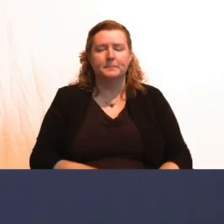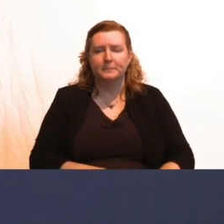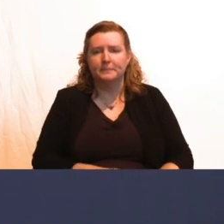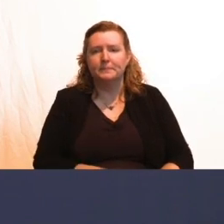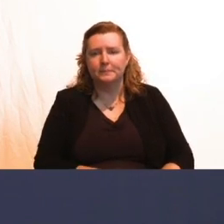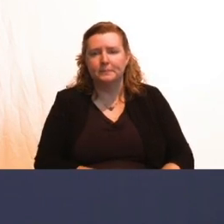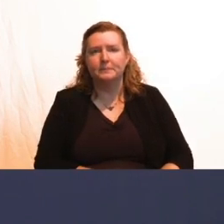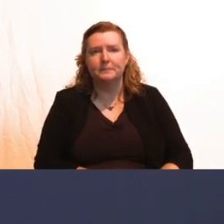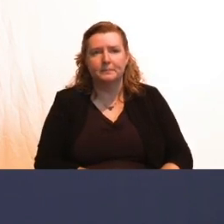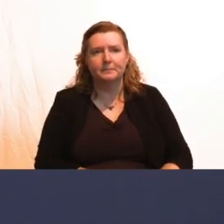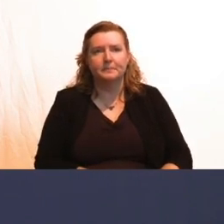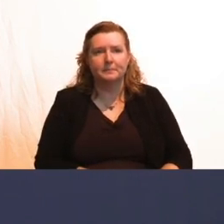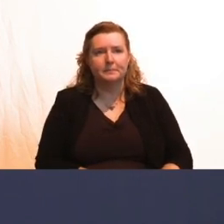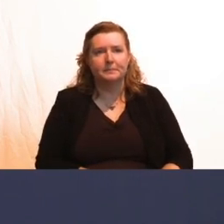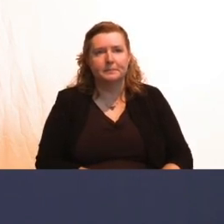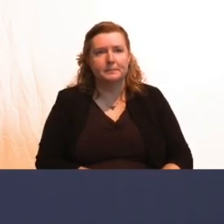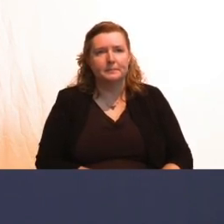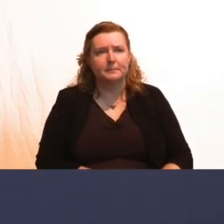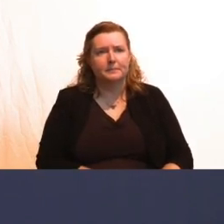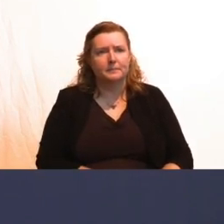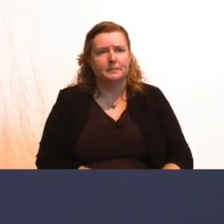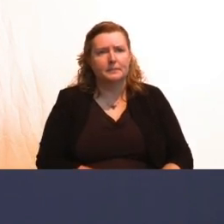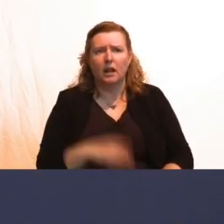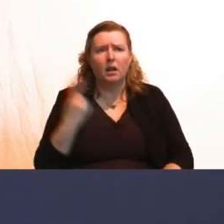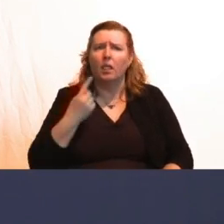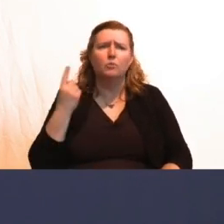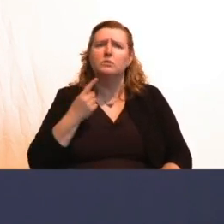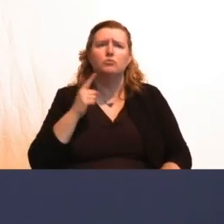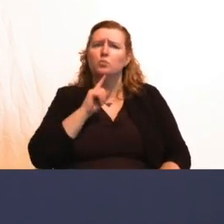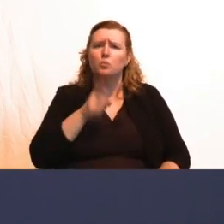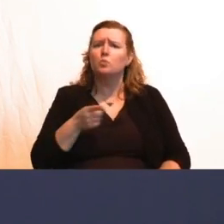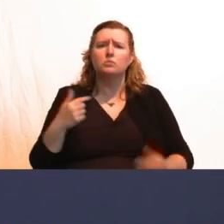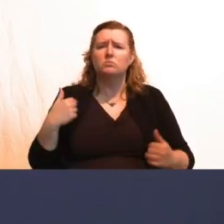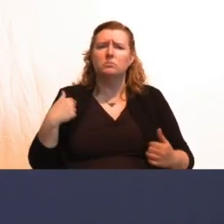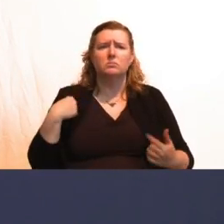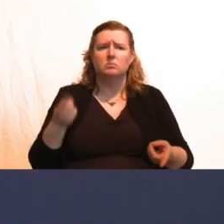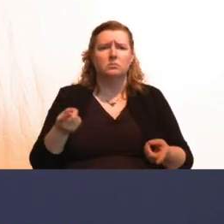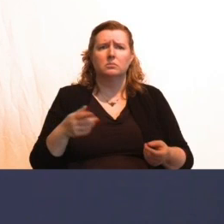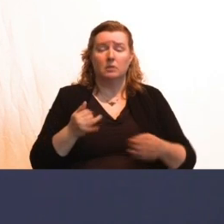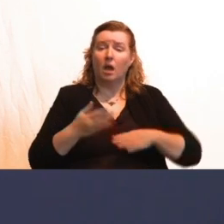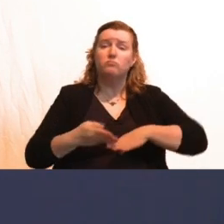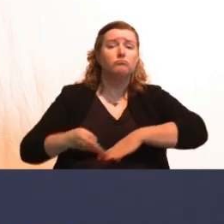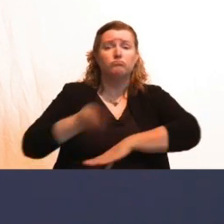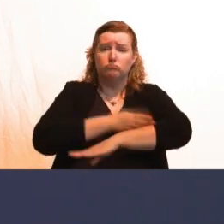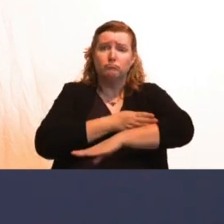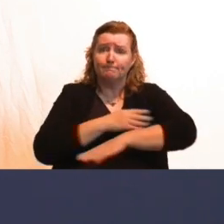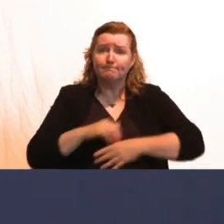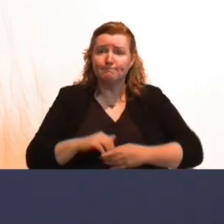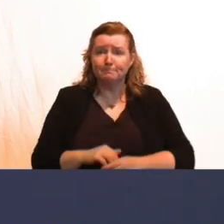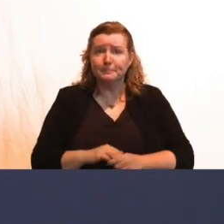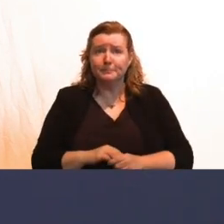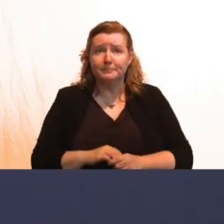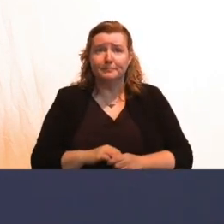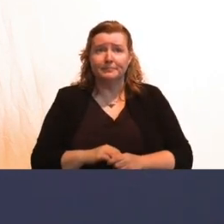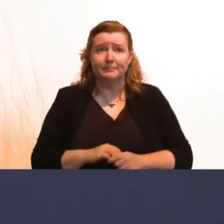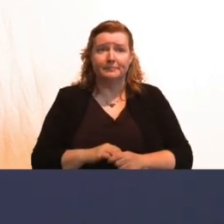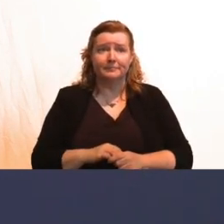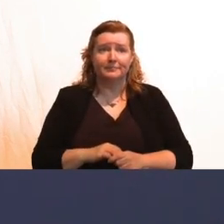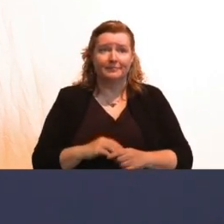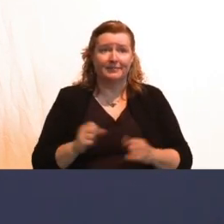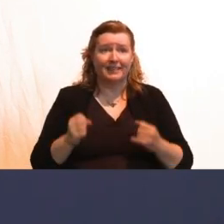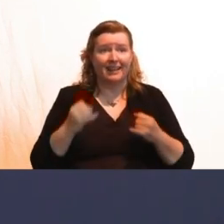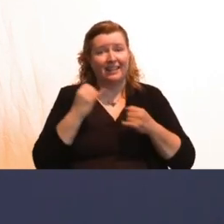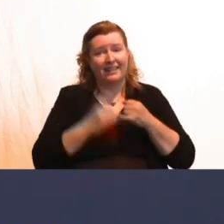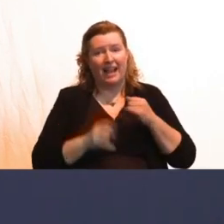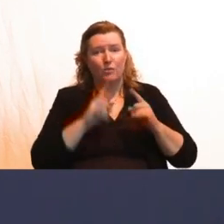often been the case, Dave, take us home. Thank you, Governor. With the school mask mandates